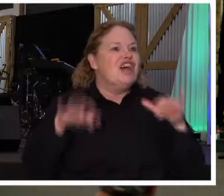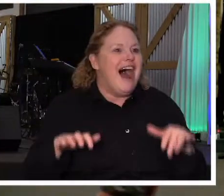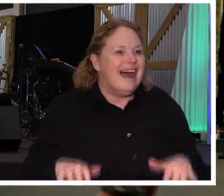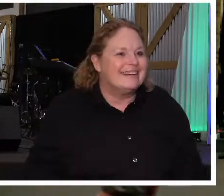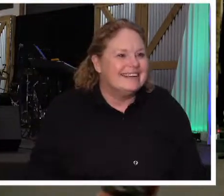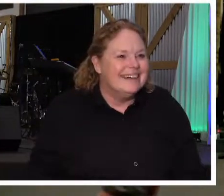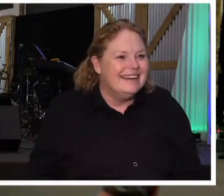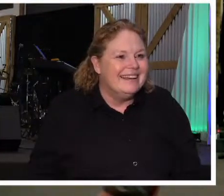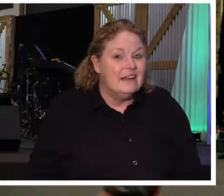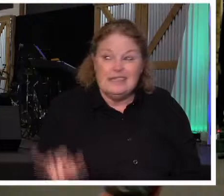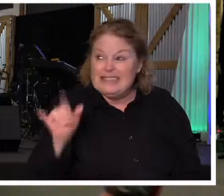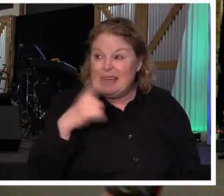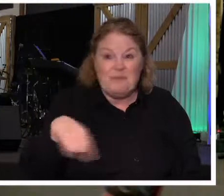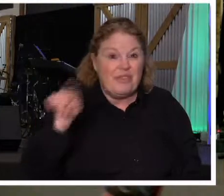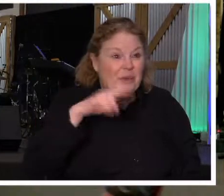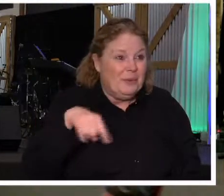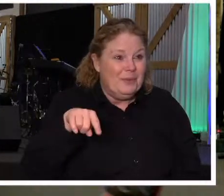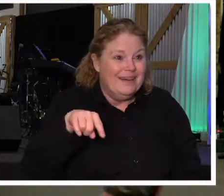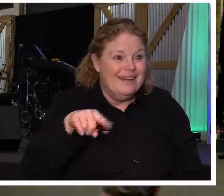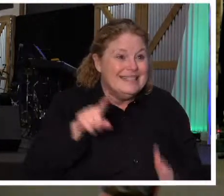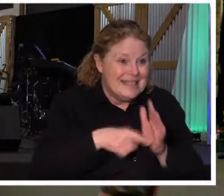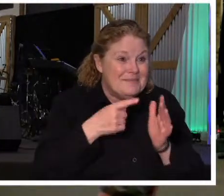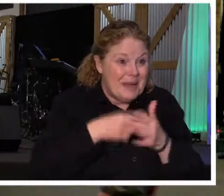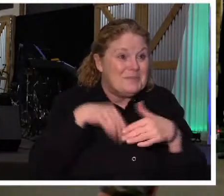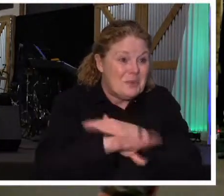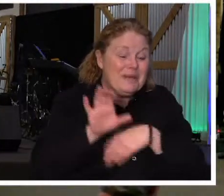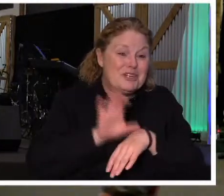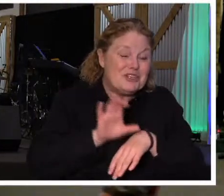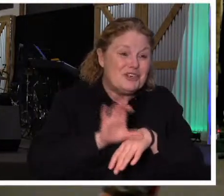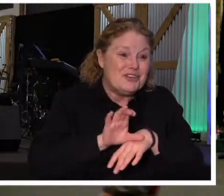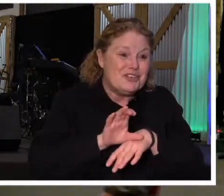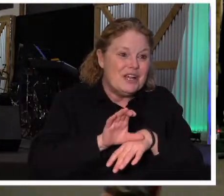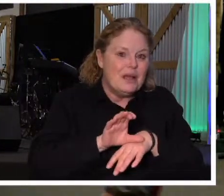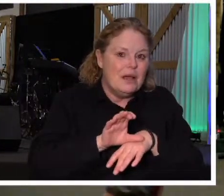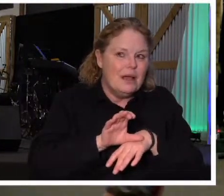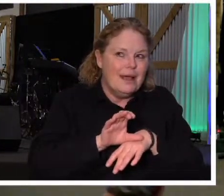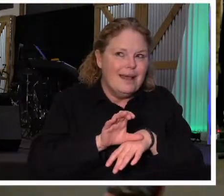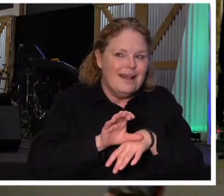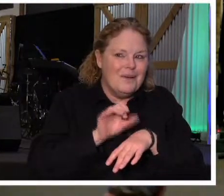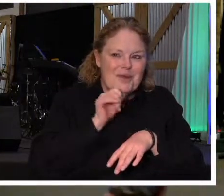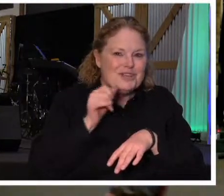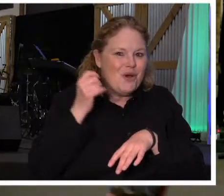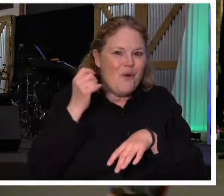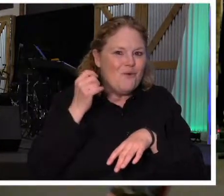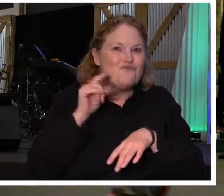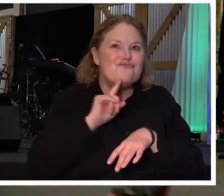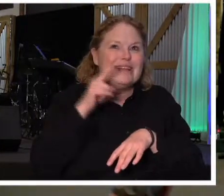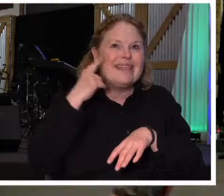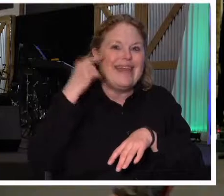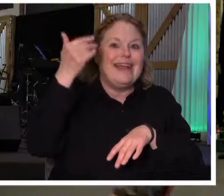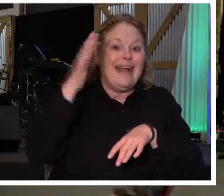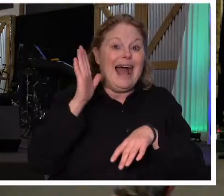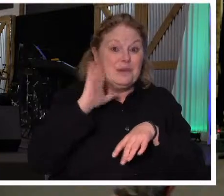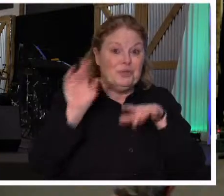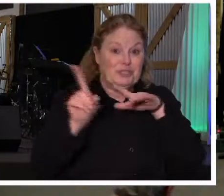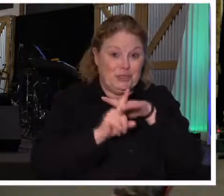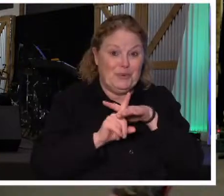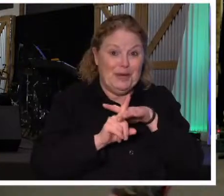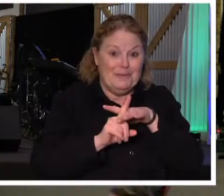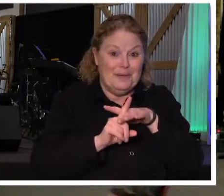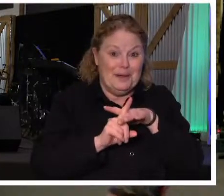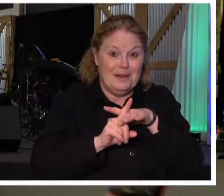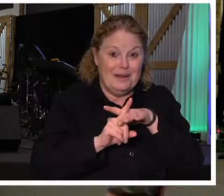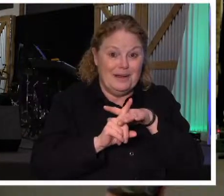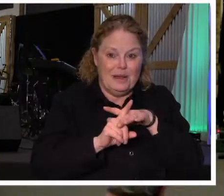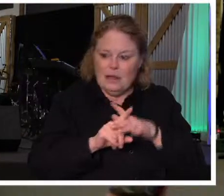expecting. I don't know what you expected this morning when you came to church. But it was as if Isaiah said, the last person I